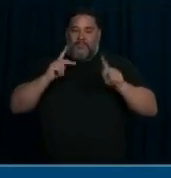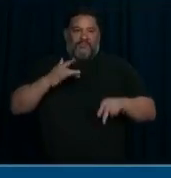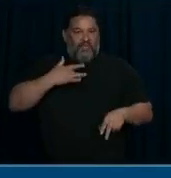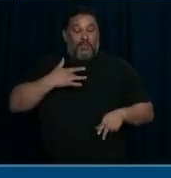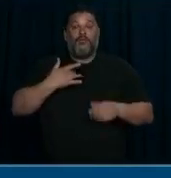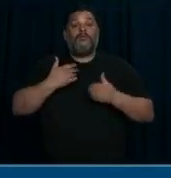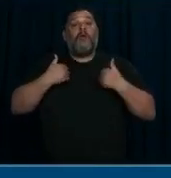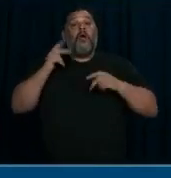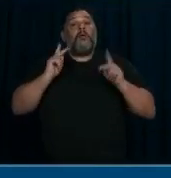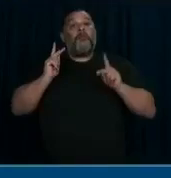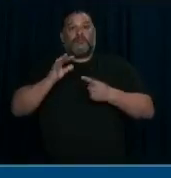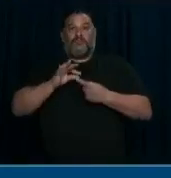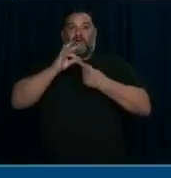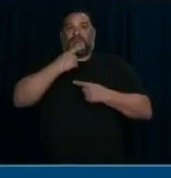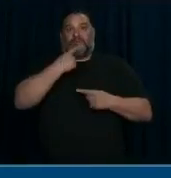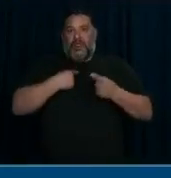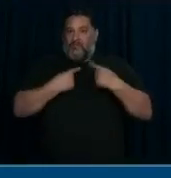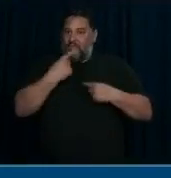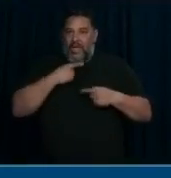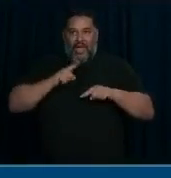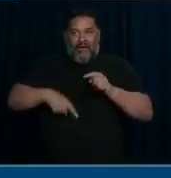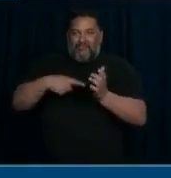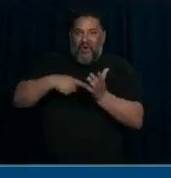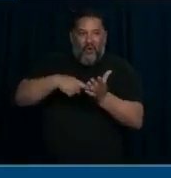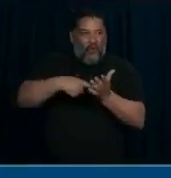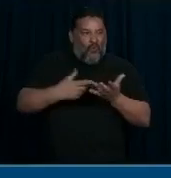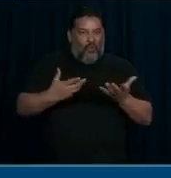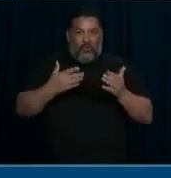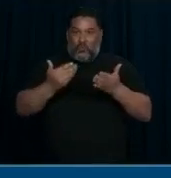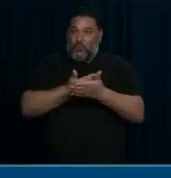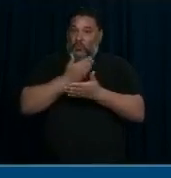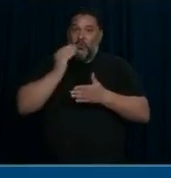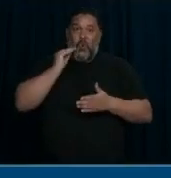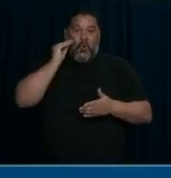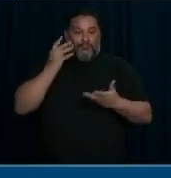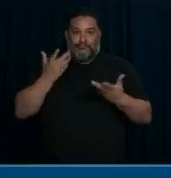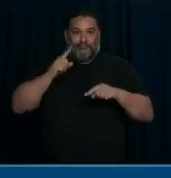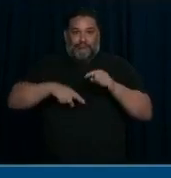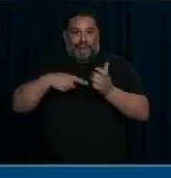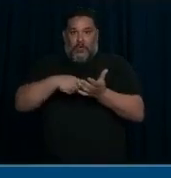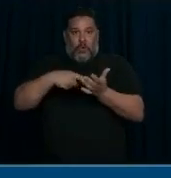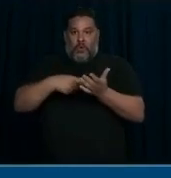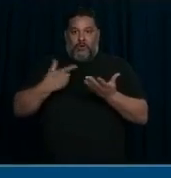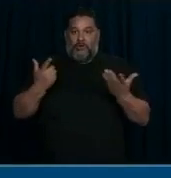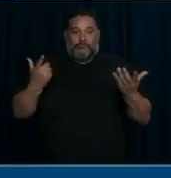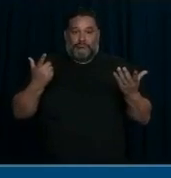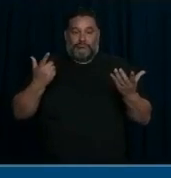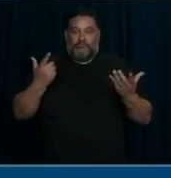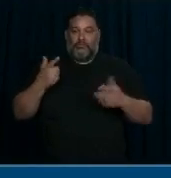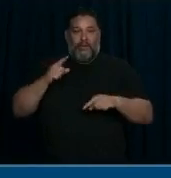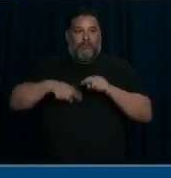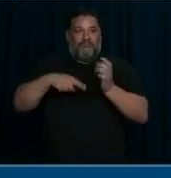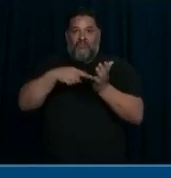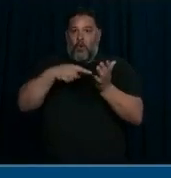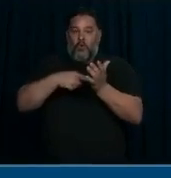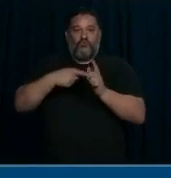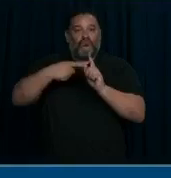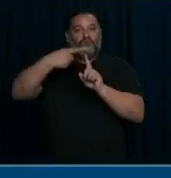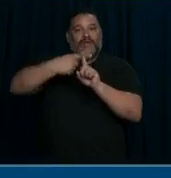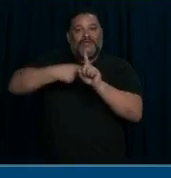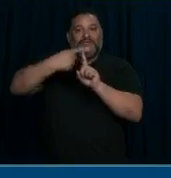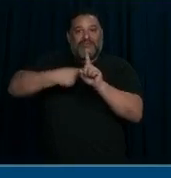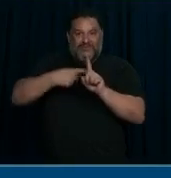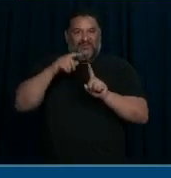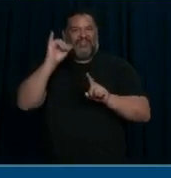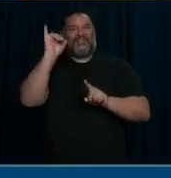especially are telling me they cannot afford a new home. They will not be able to afford rent. That's an issue. And